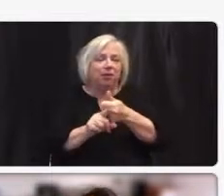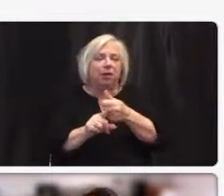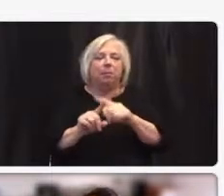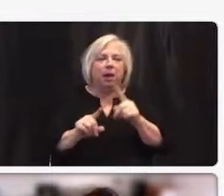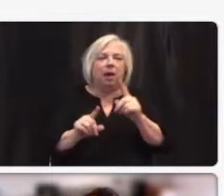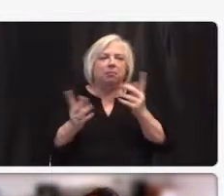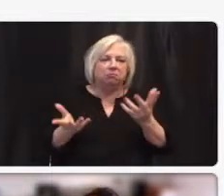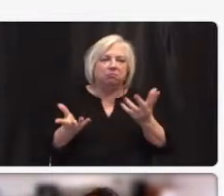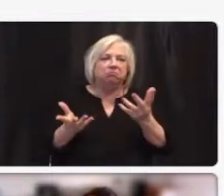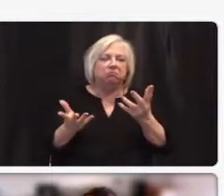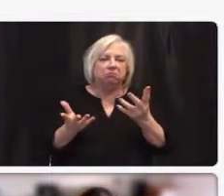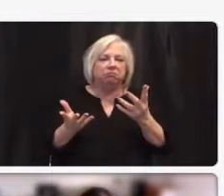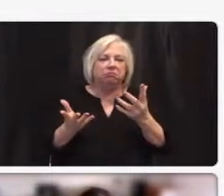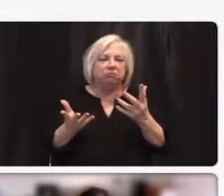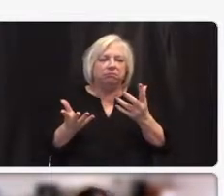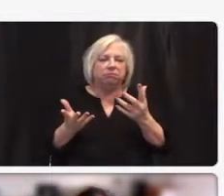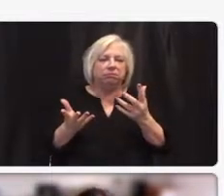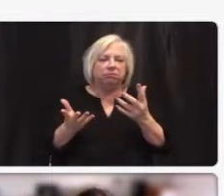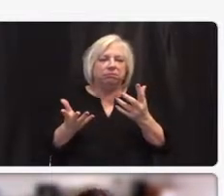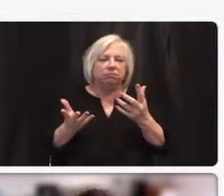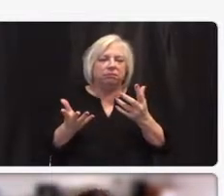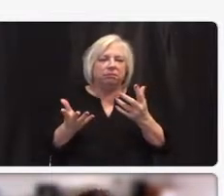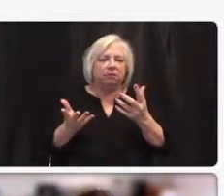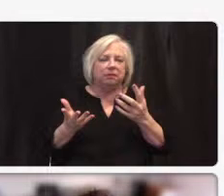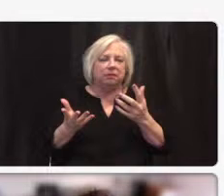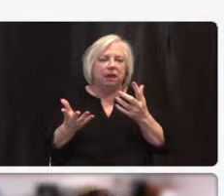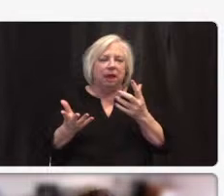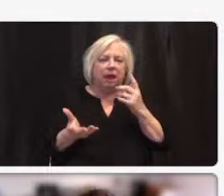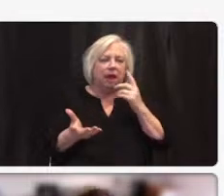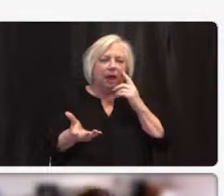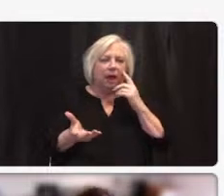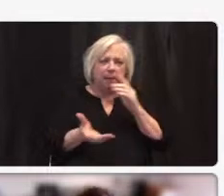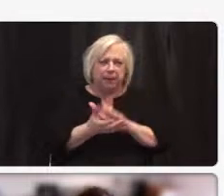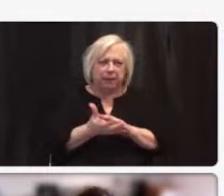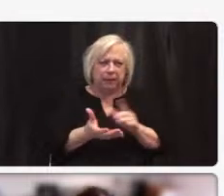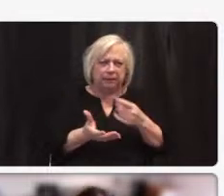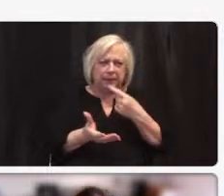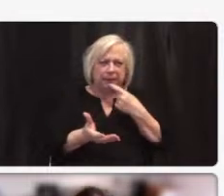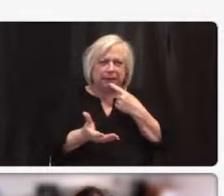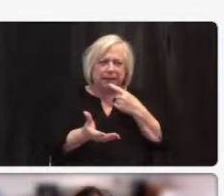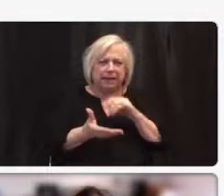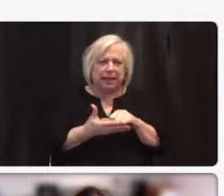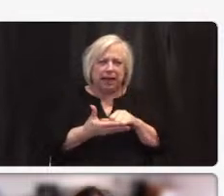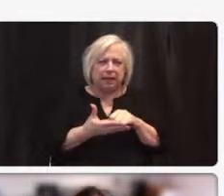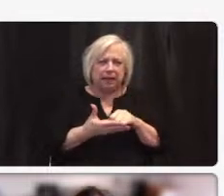for, let's see, I believe it was stated that it was